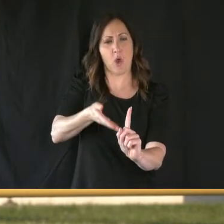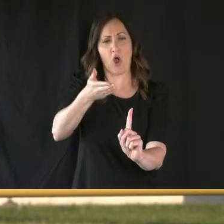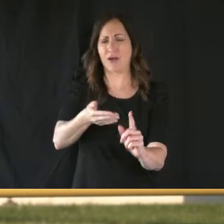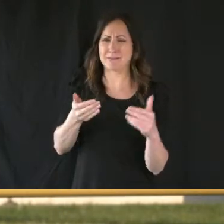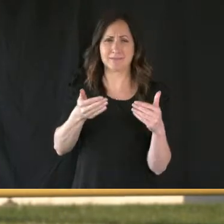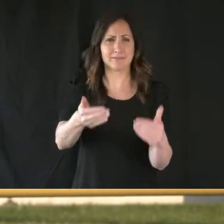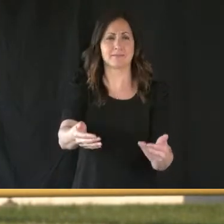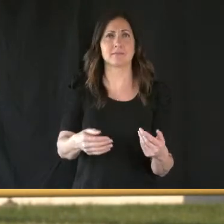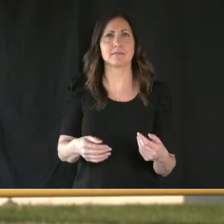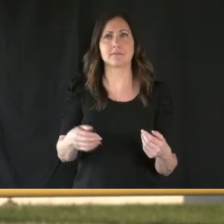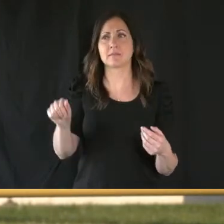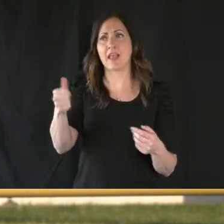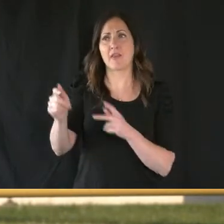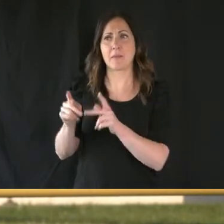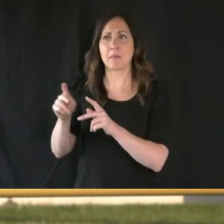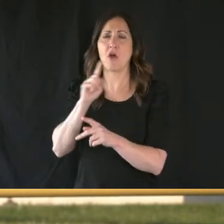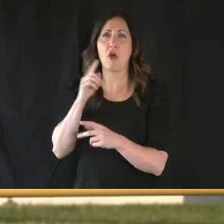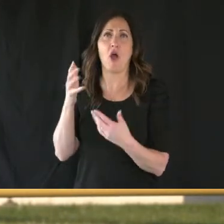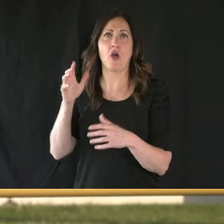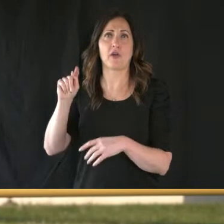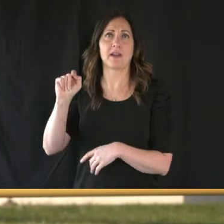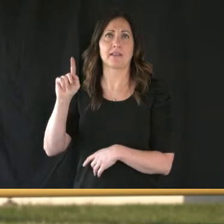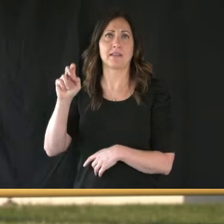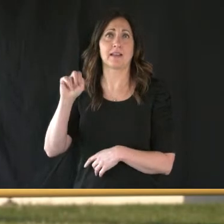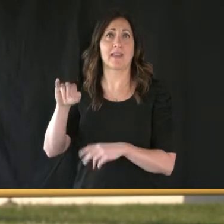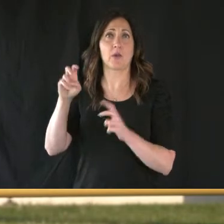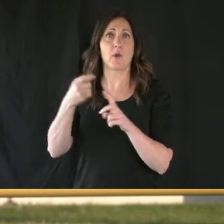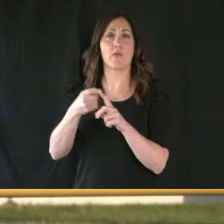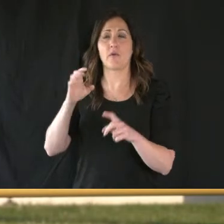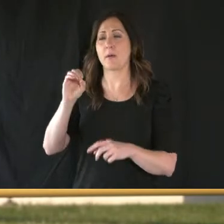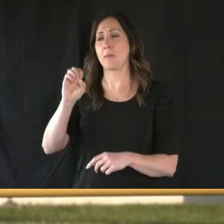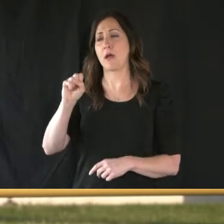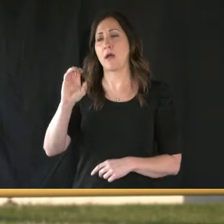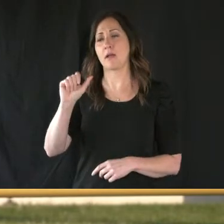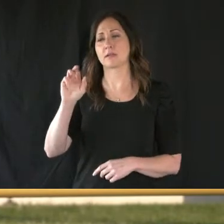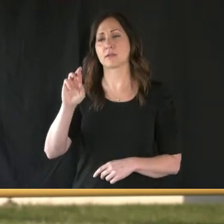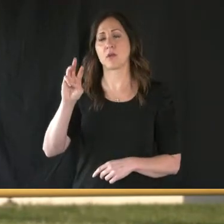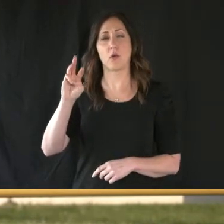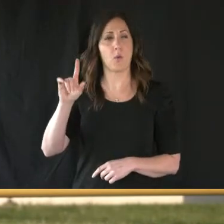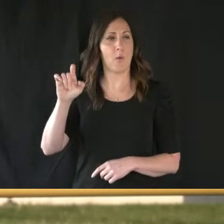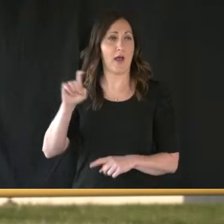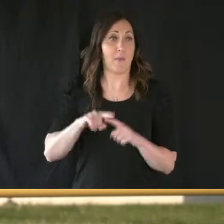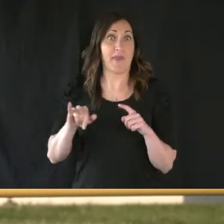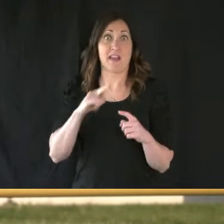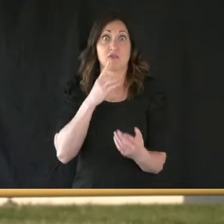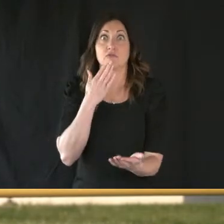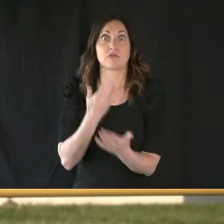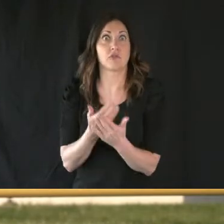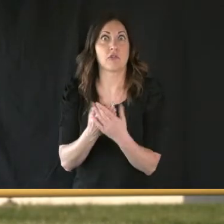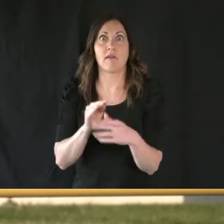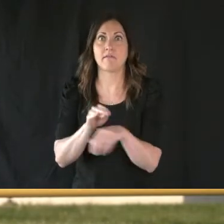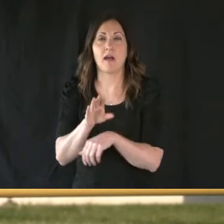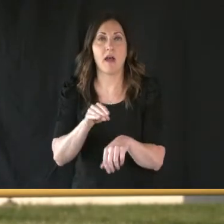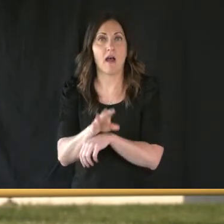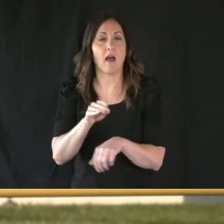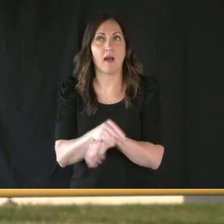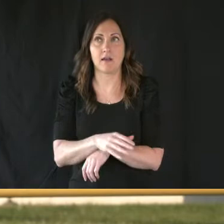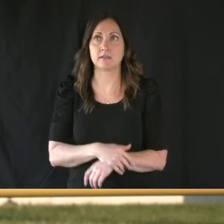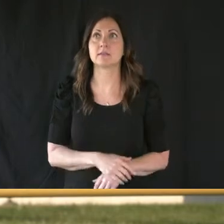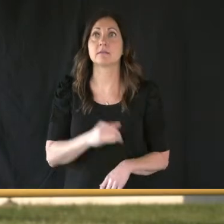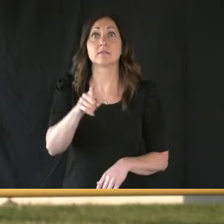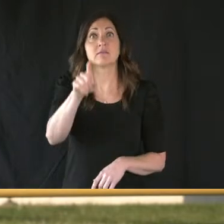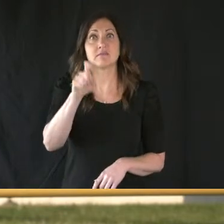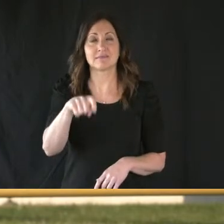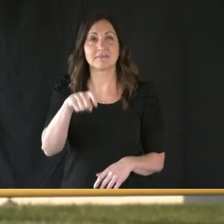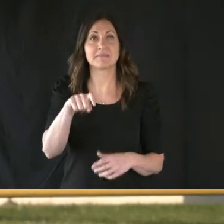taken. Actually, that quote comes from Oscar Wilde, but it's sound advice. Your university education